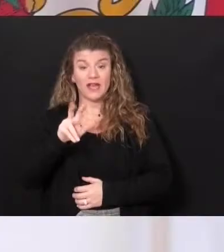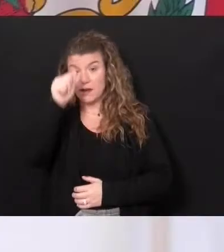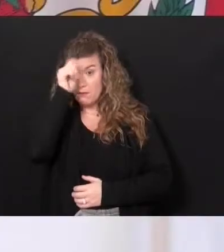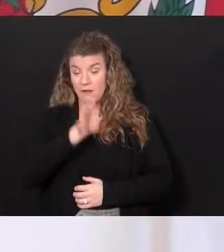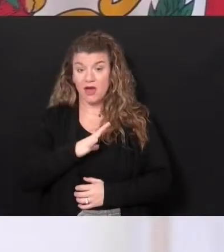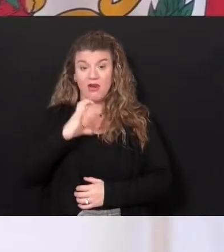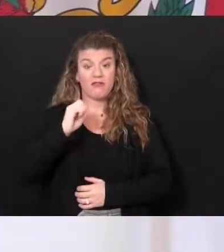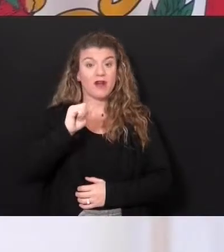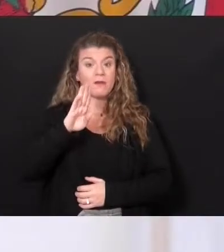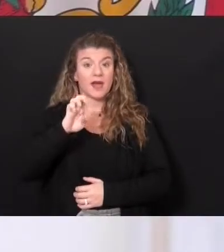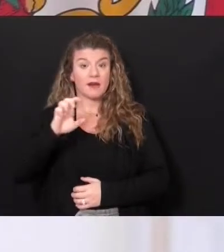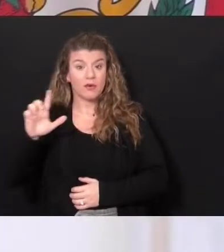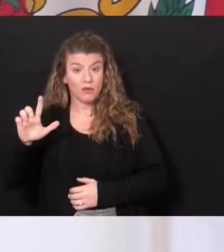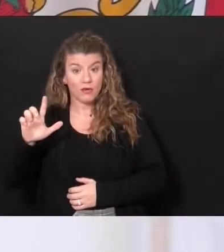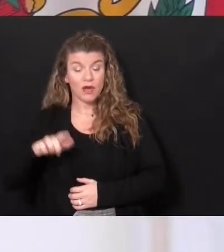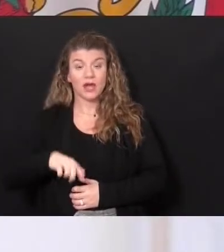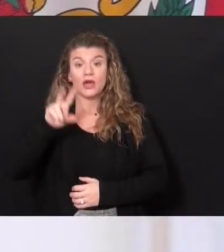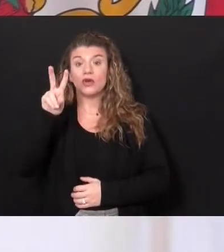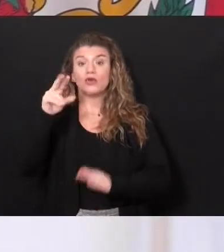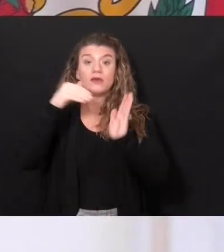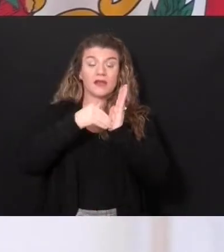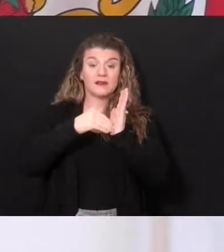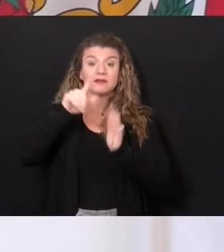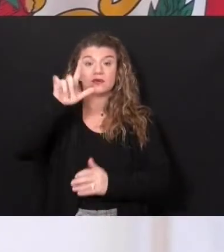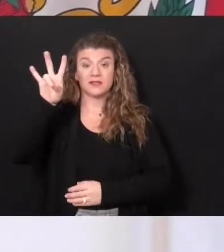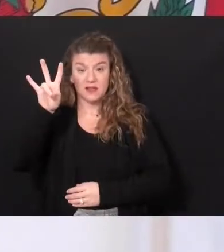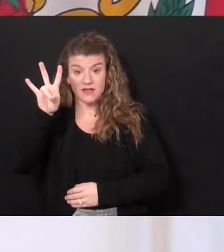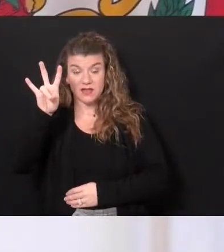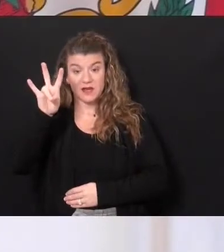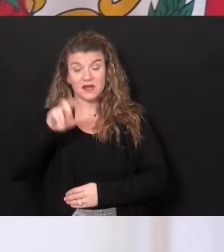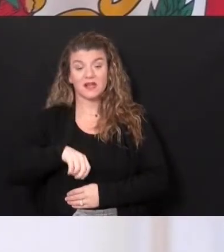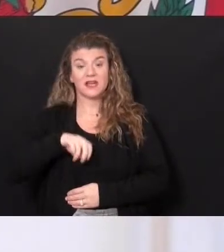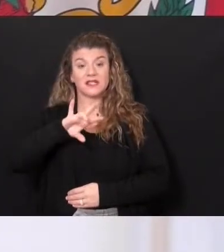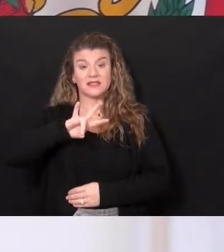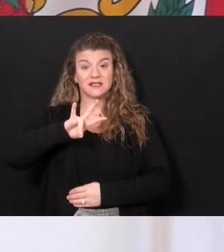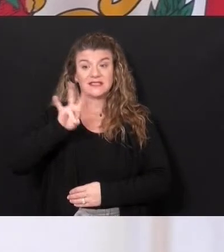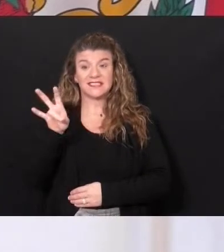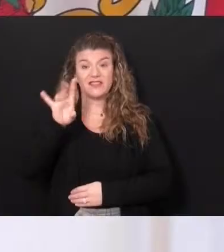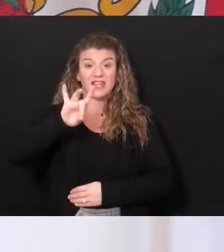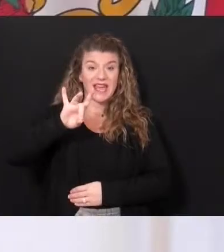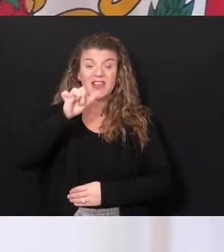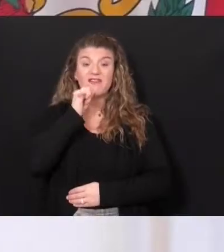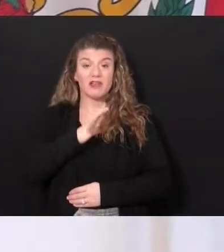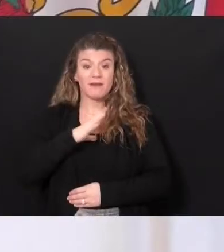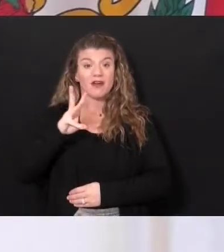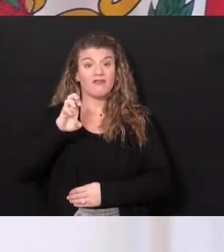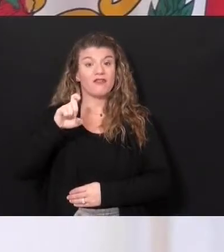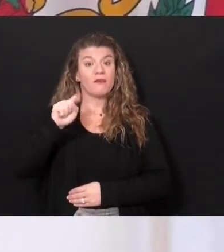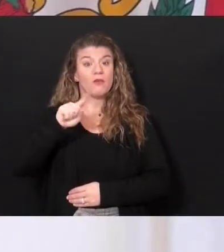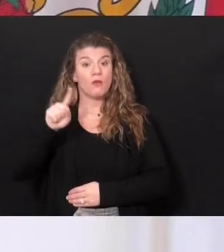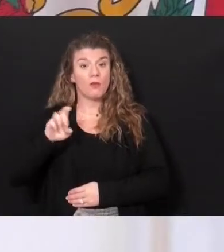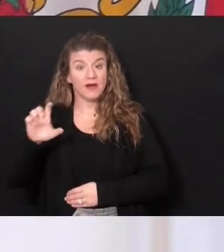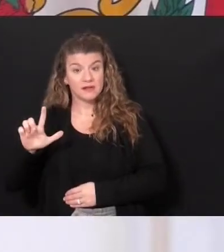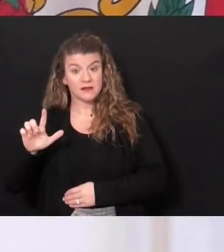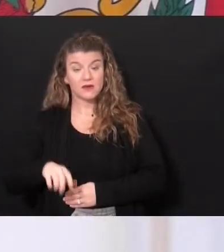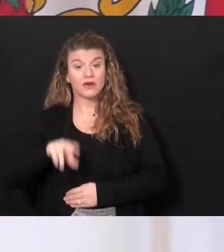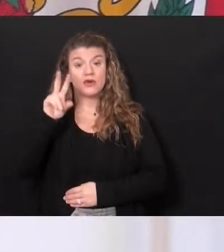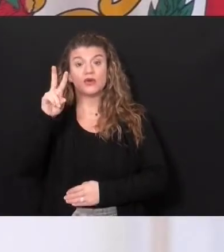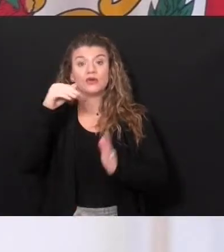male from Cabell County. The 2027 death, a 78-year-old female from Wetzel County.